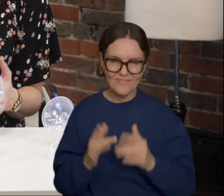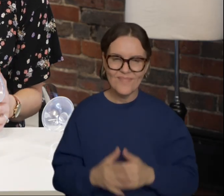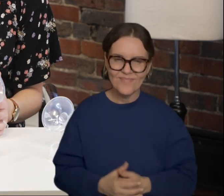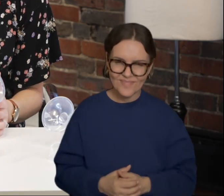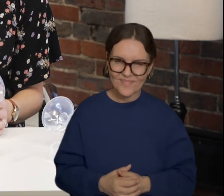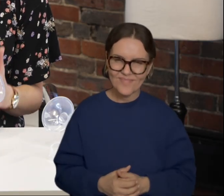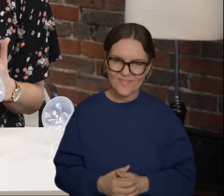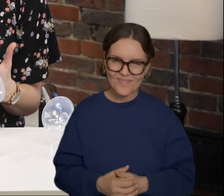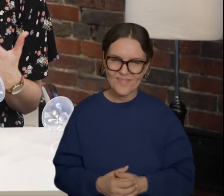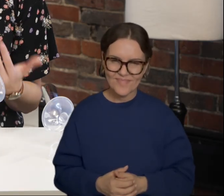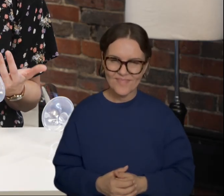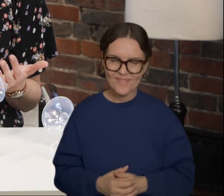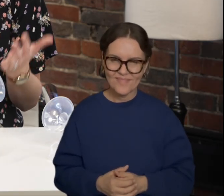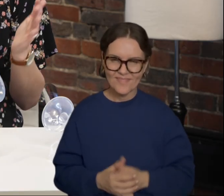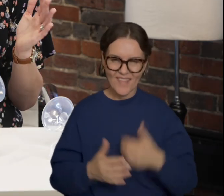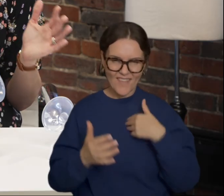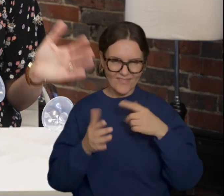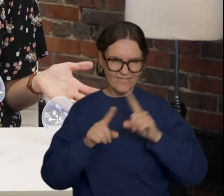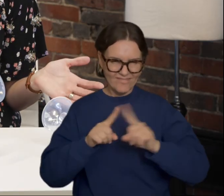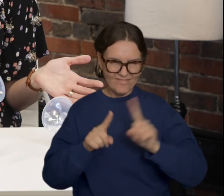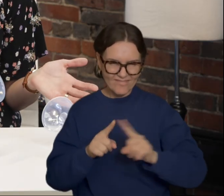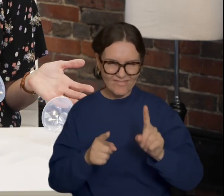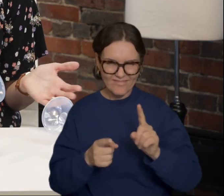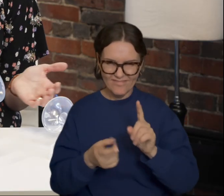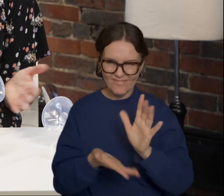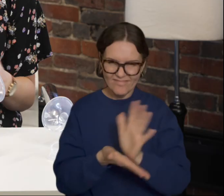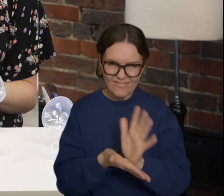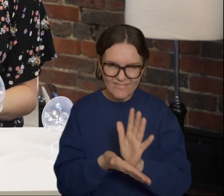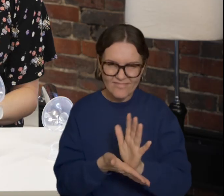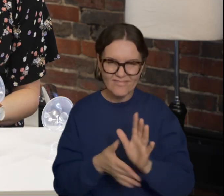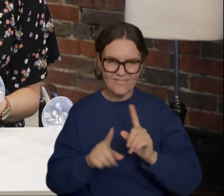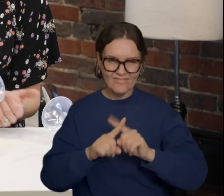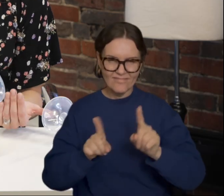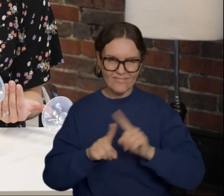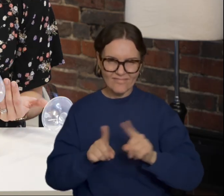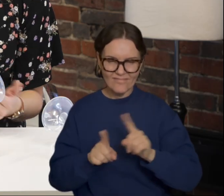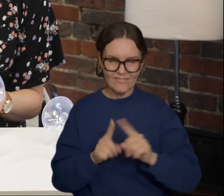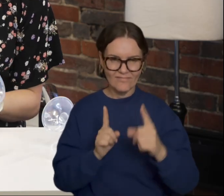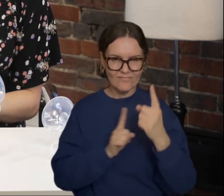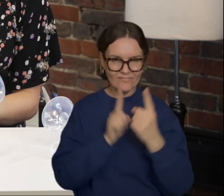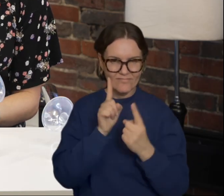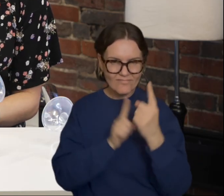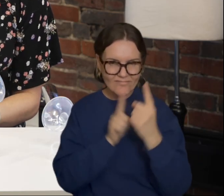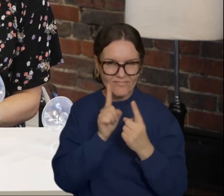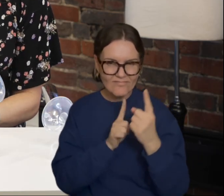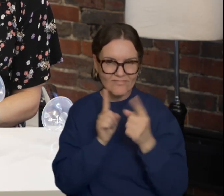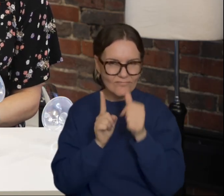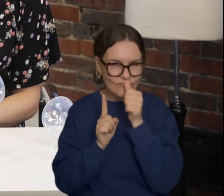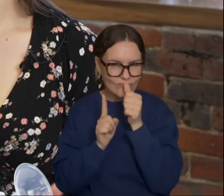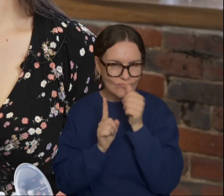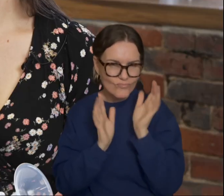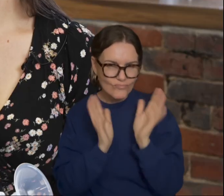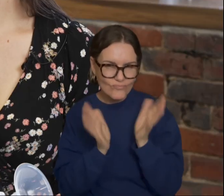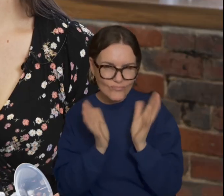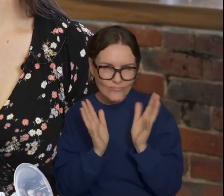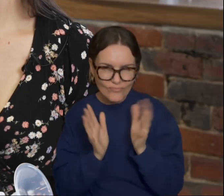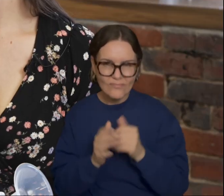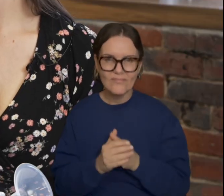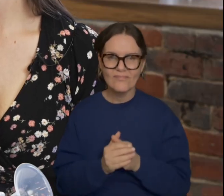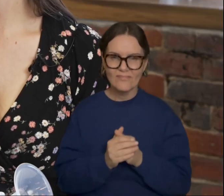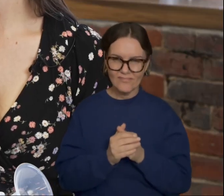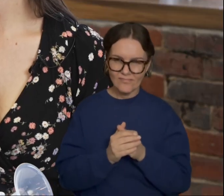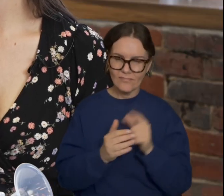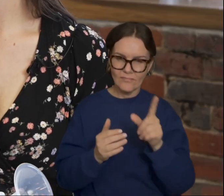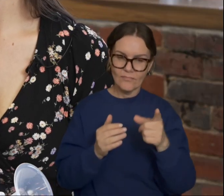around that journey. So we have the unboxing series, and we also have other virtual support options available right on our website